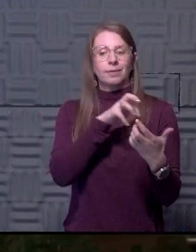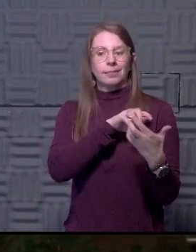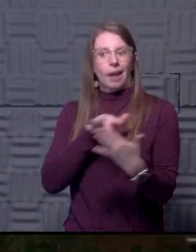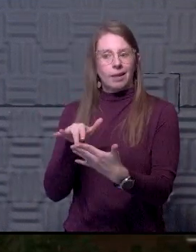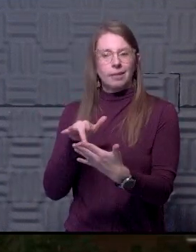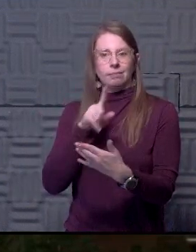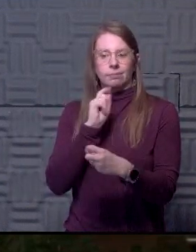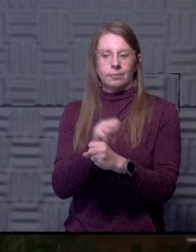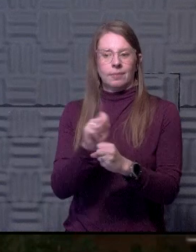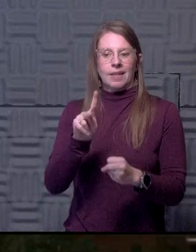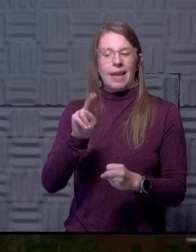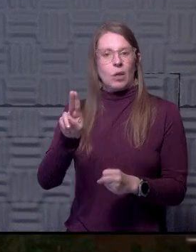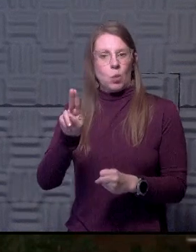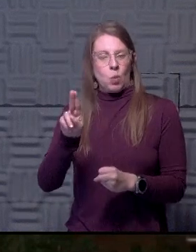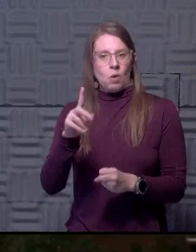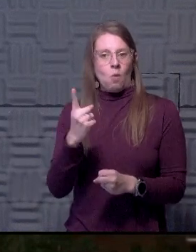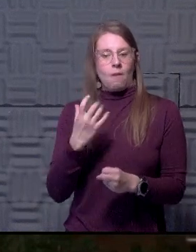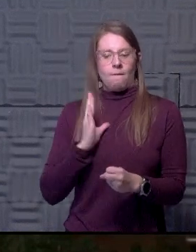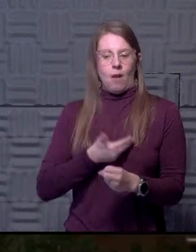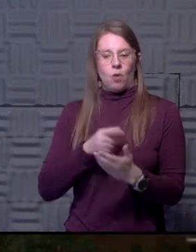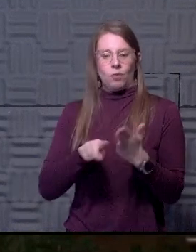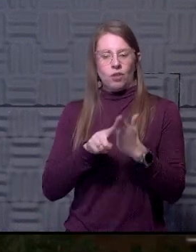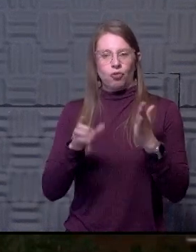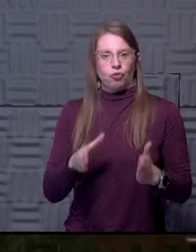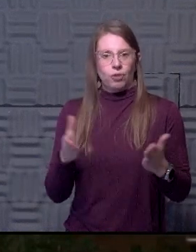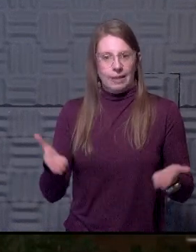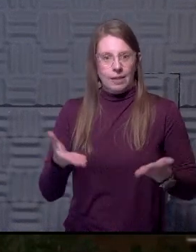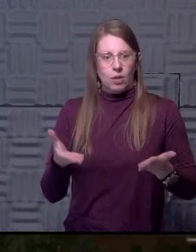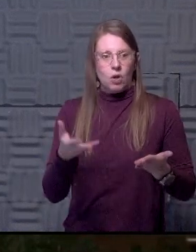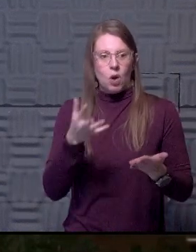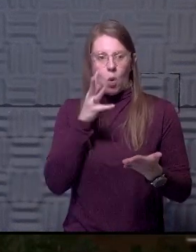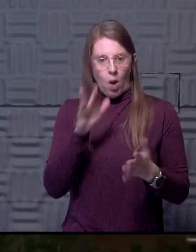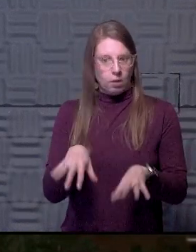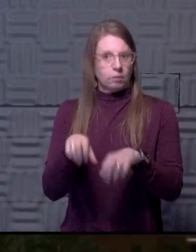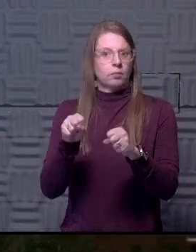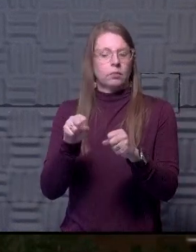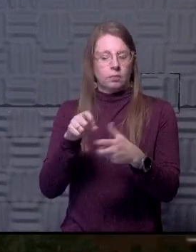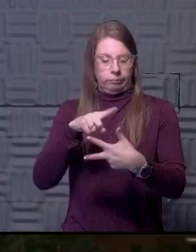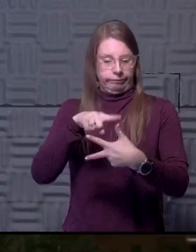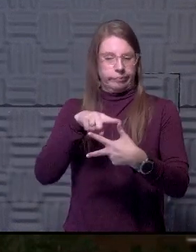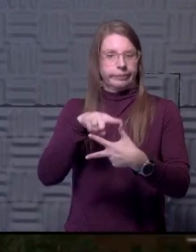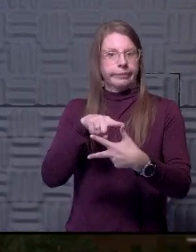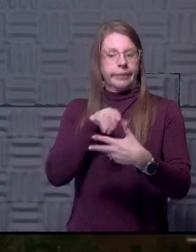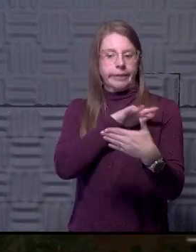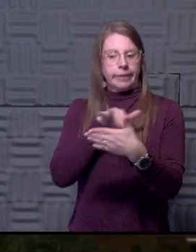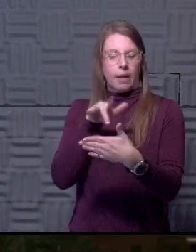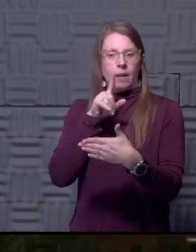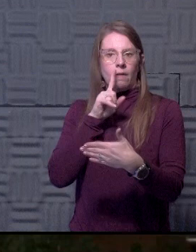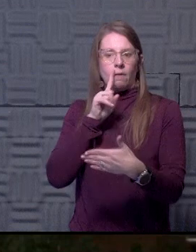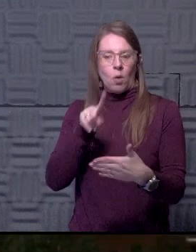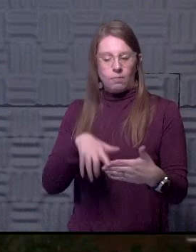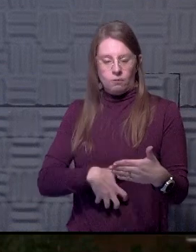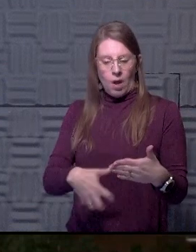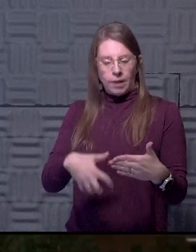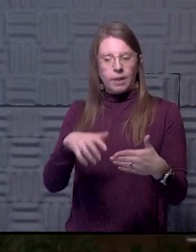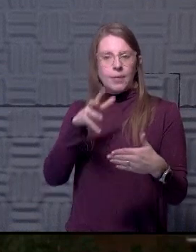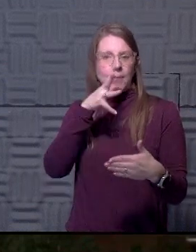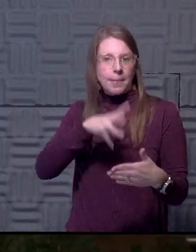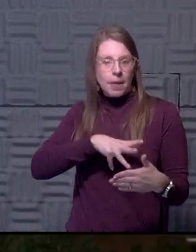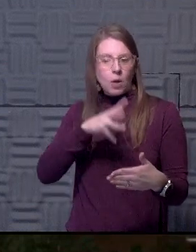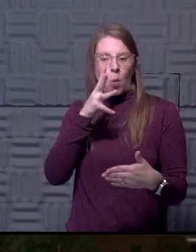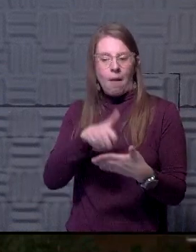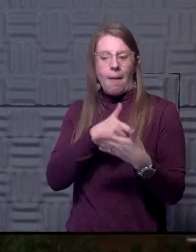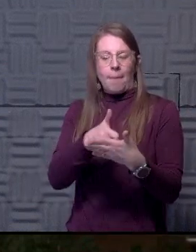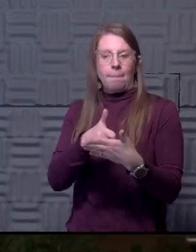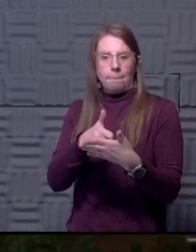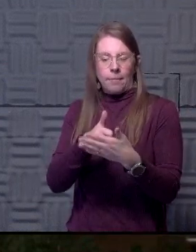actually, KU, one of our researchers here, is going to do the Pfizer study in pregnant women, and we're going to be helping